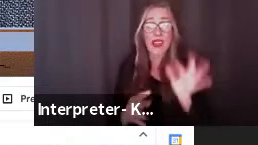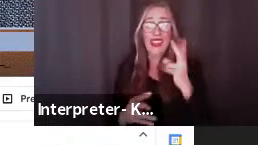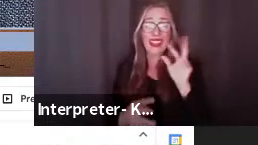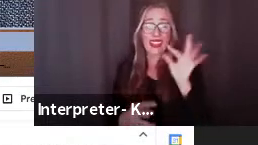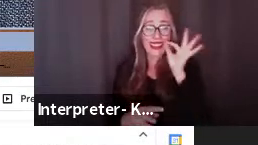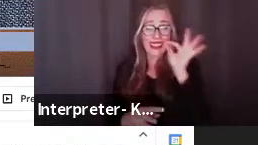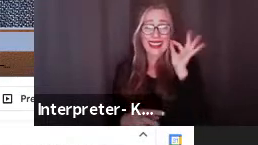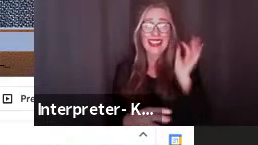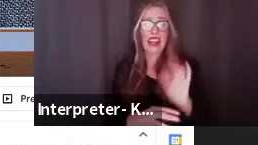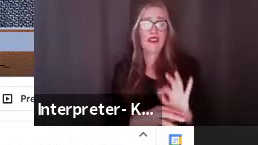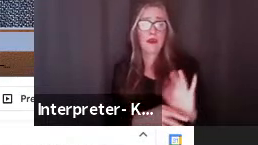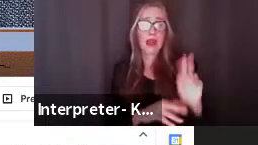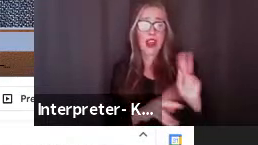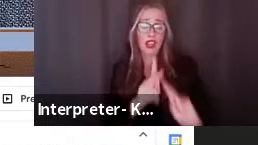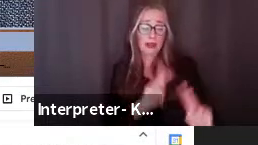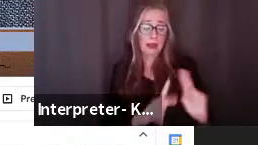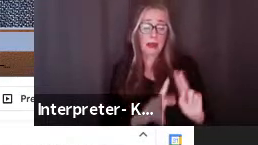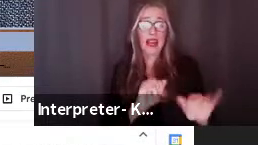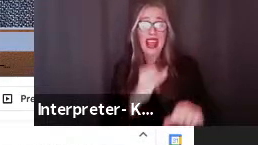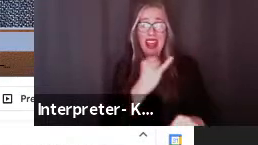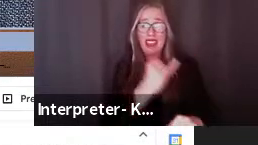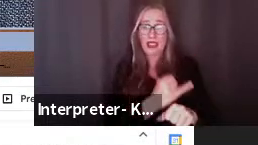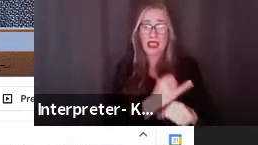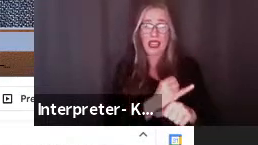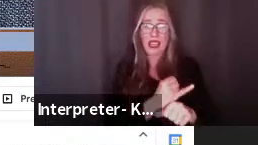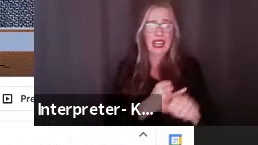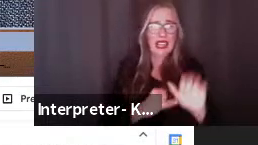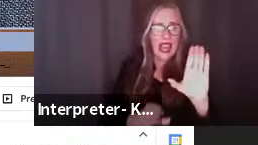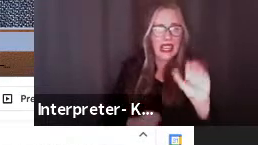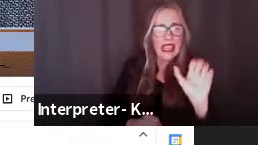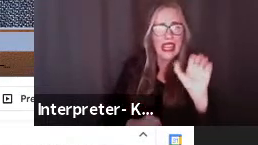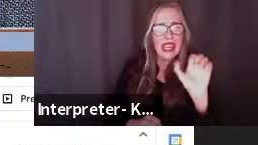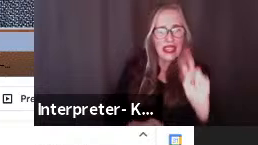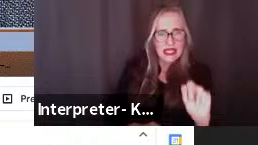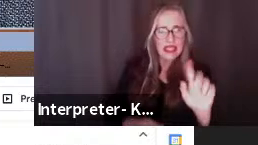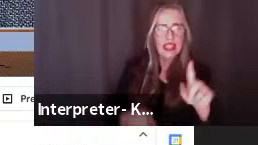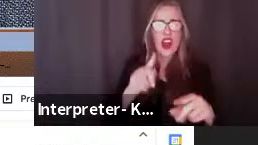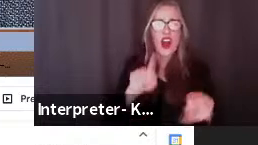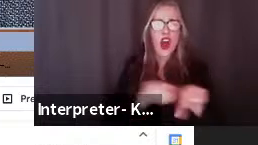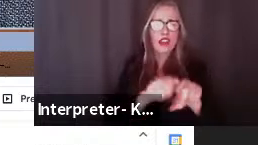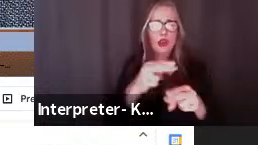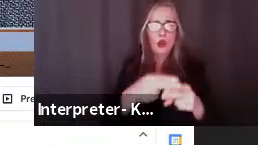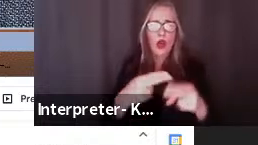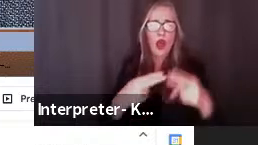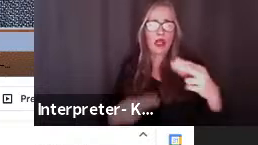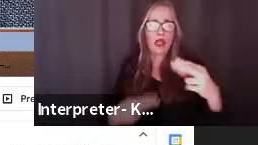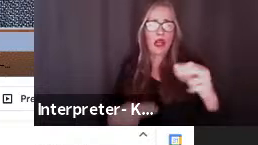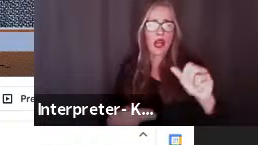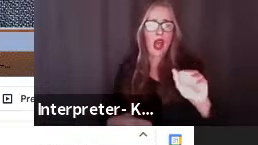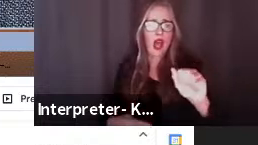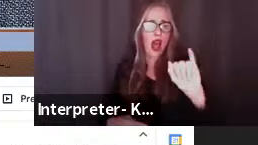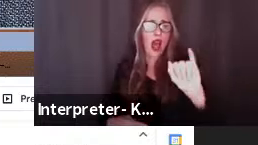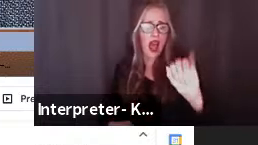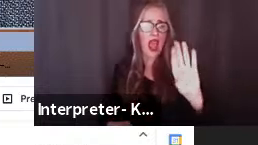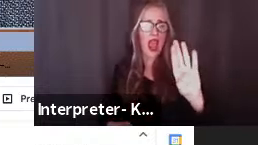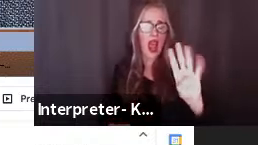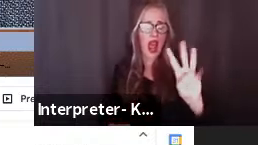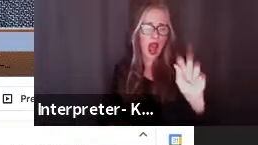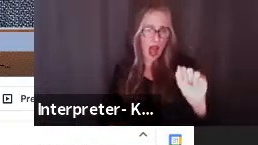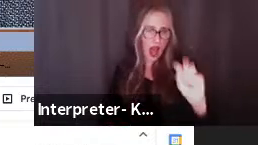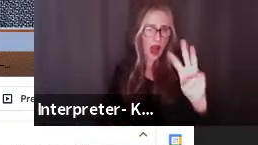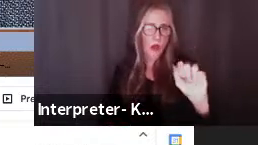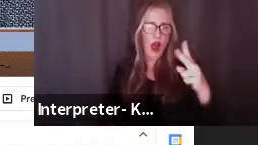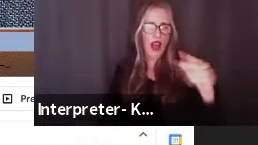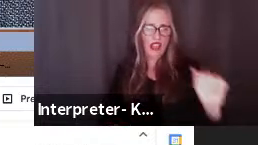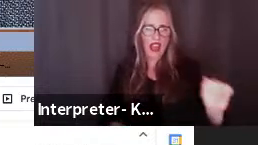um you see the indian asylums like canton also called hiawatha and the morningside asylum which is less known or studied epitomized